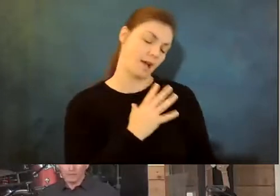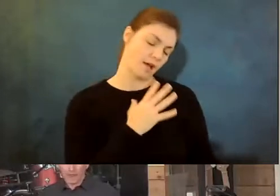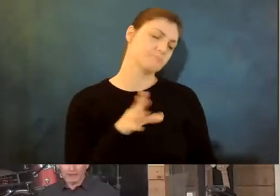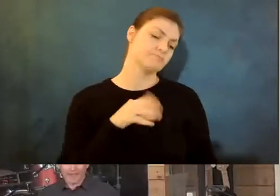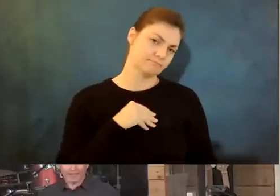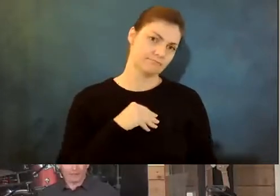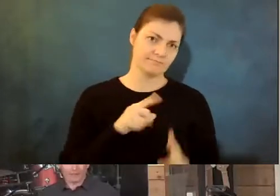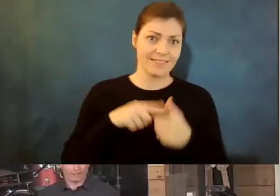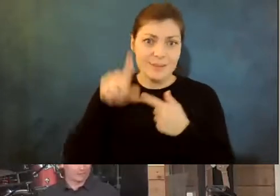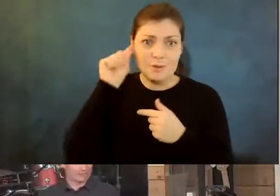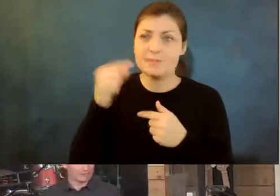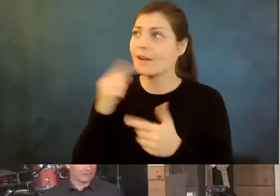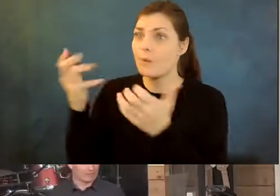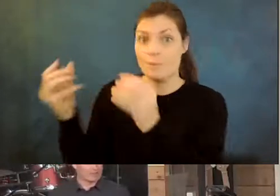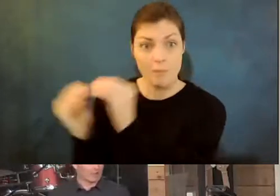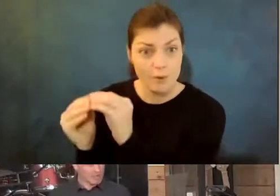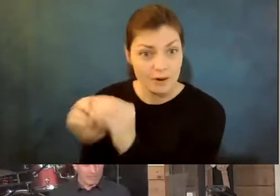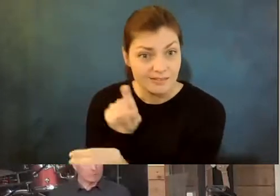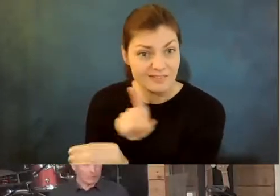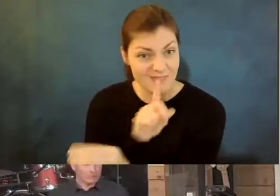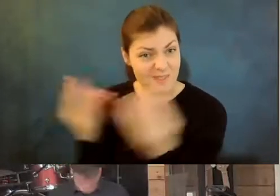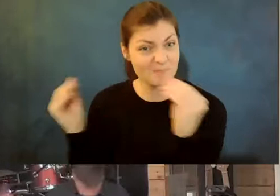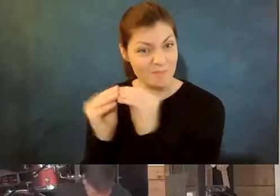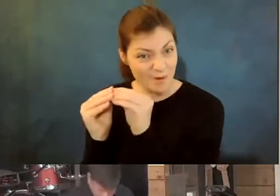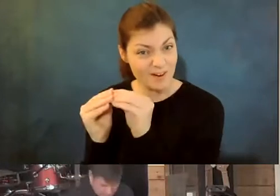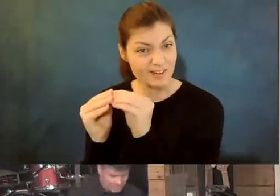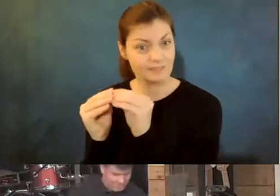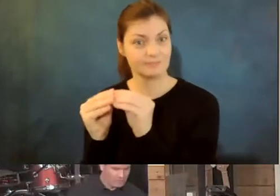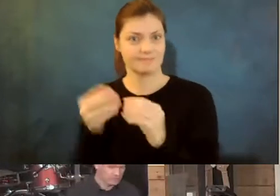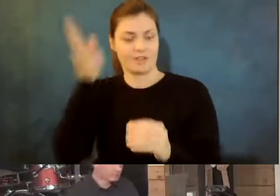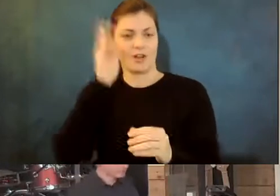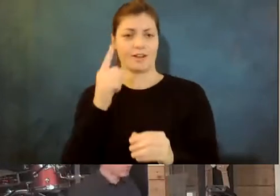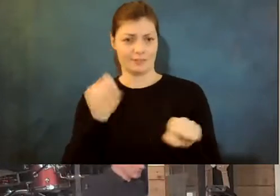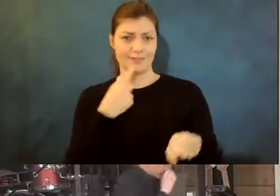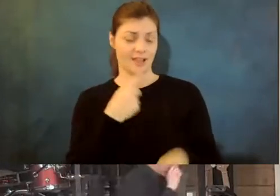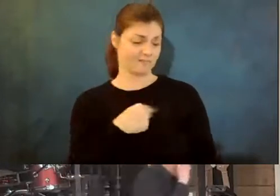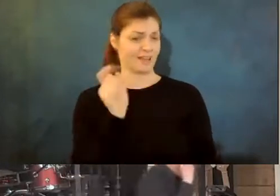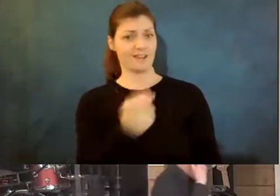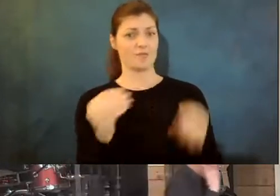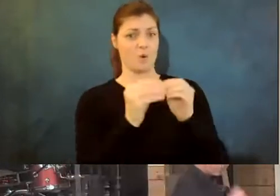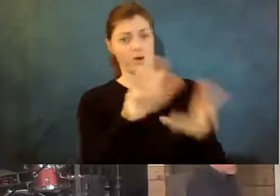I'd be a little scared to ask that question. He's like, I'll give you more. You know, here he goes.